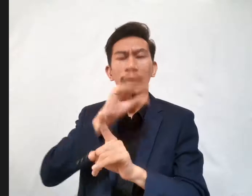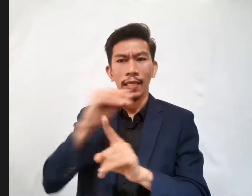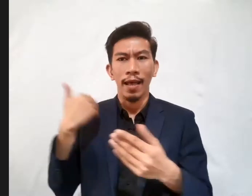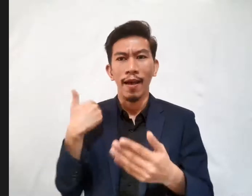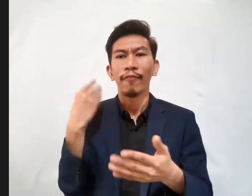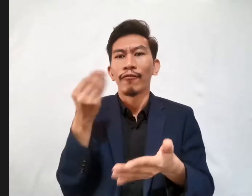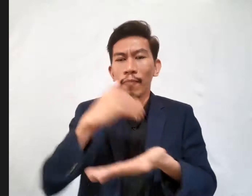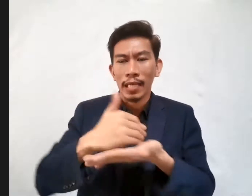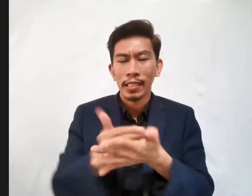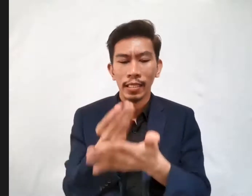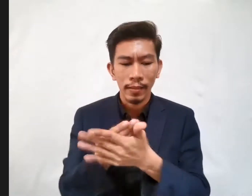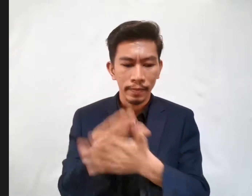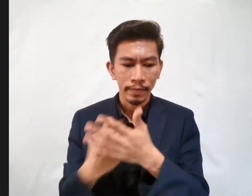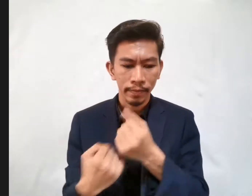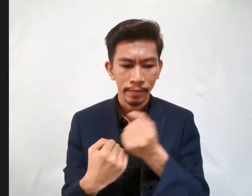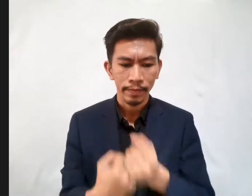very much.